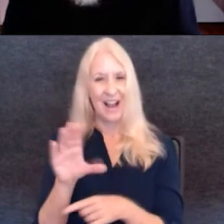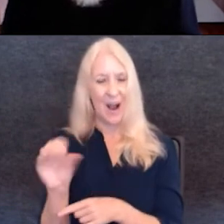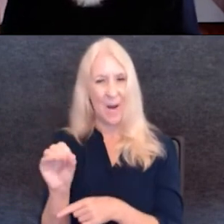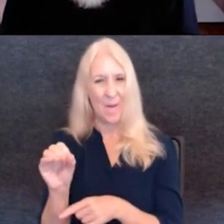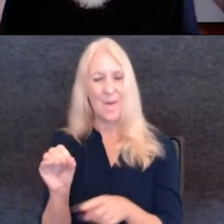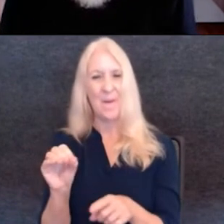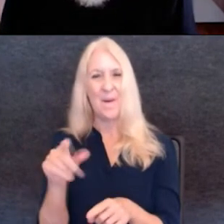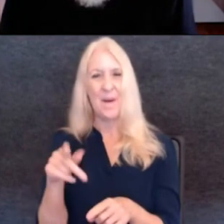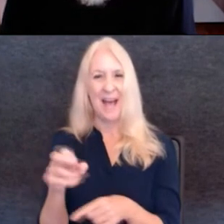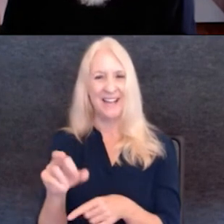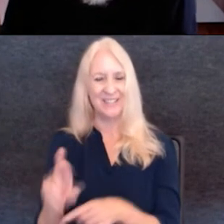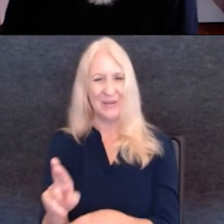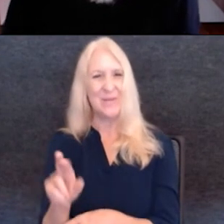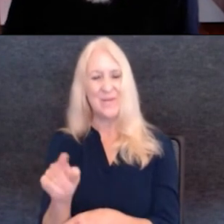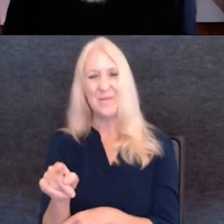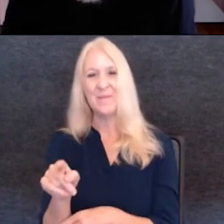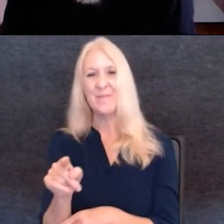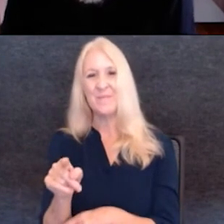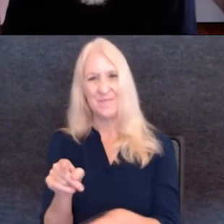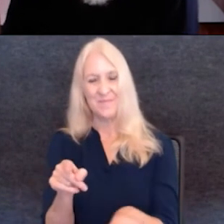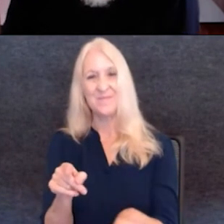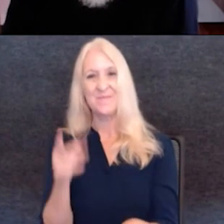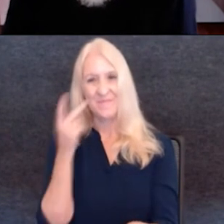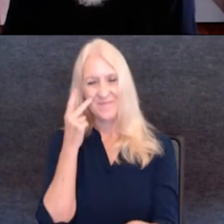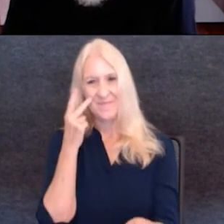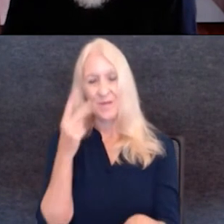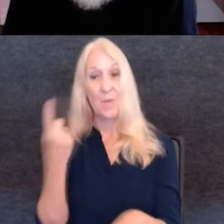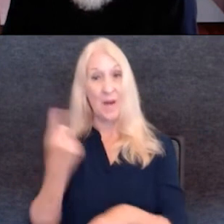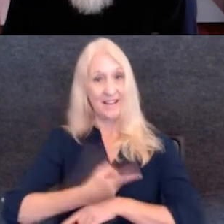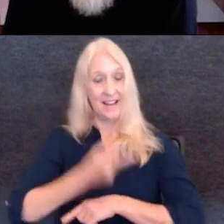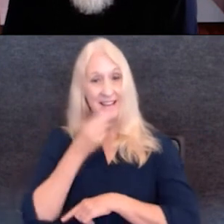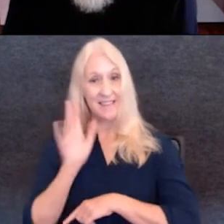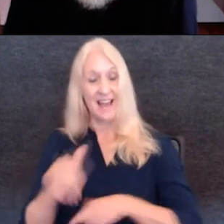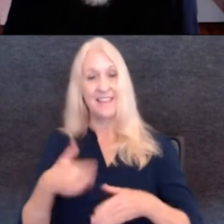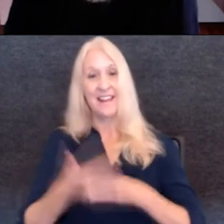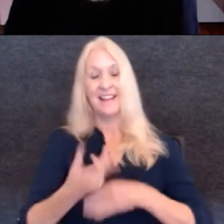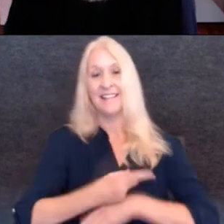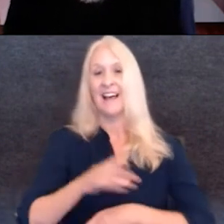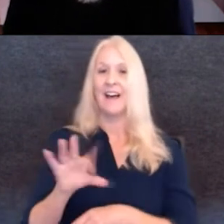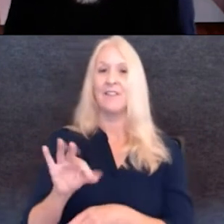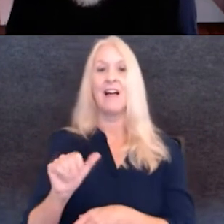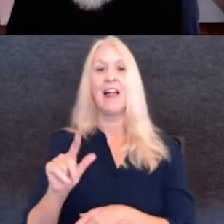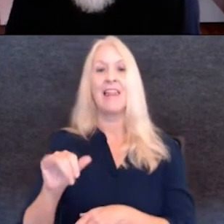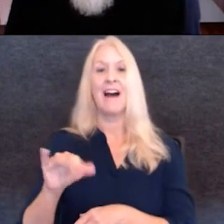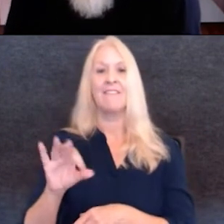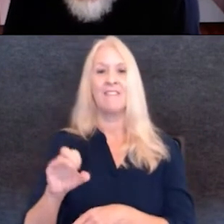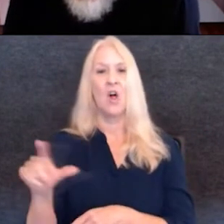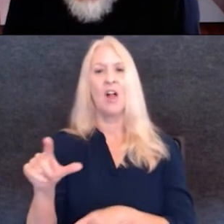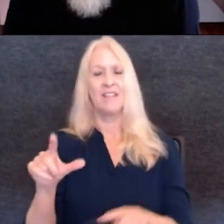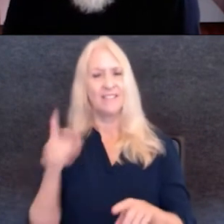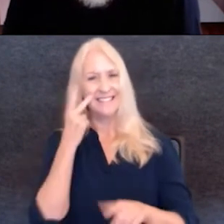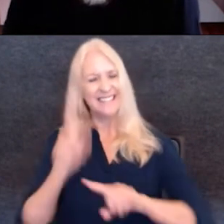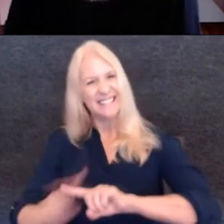pastor. In my table, no, the next day will be a plate of falafel or a plate of no, like you can